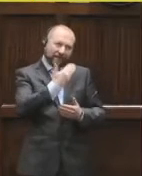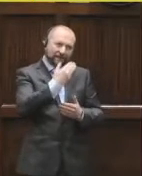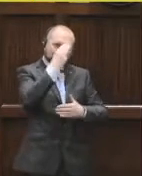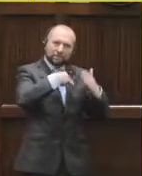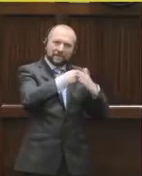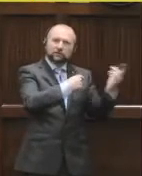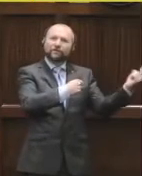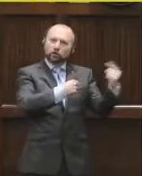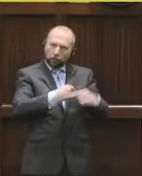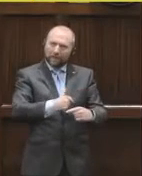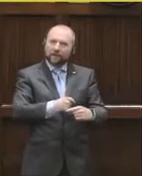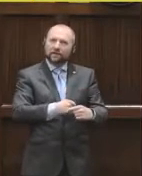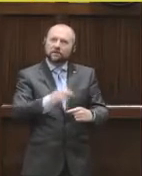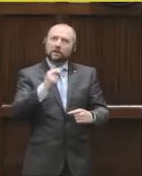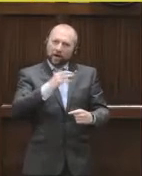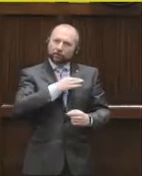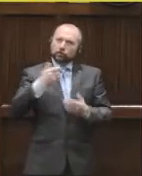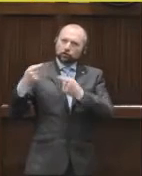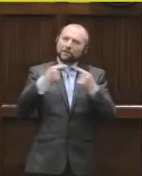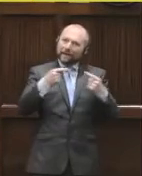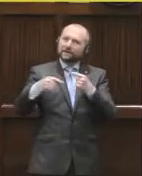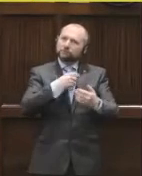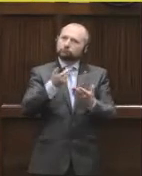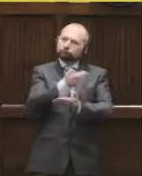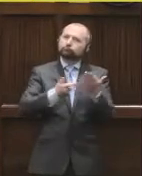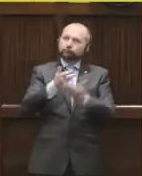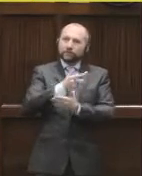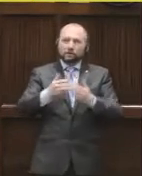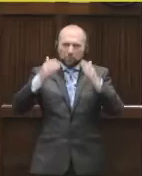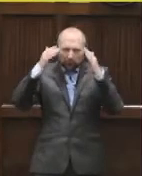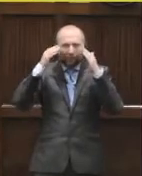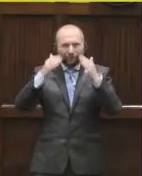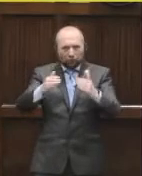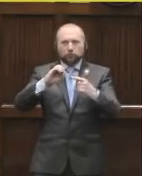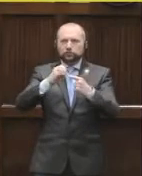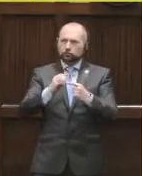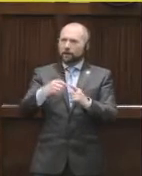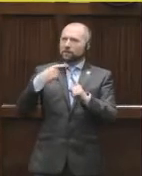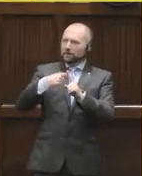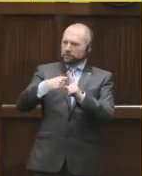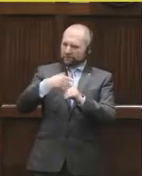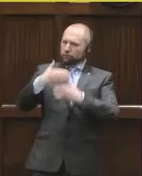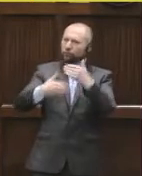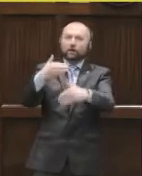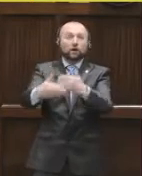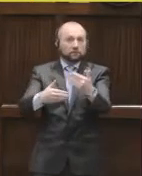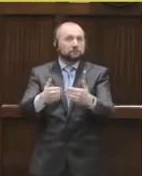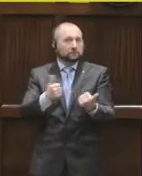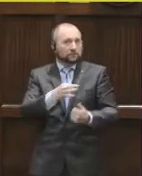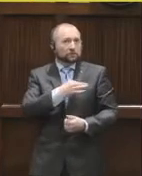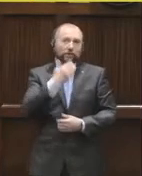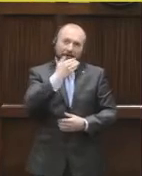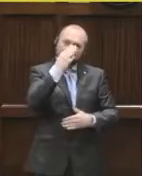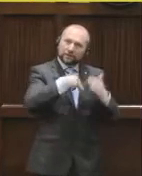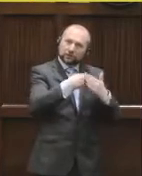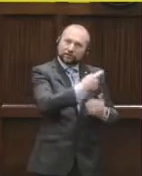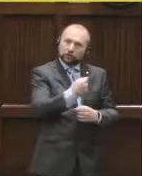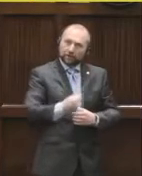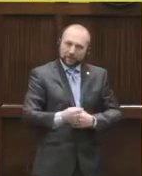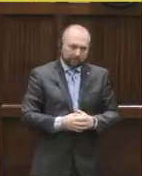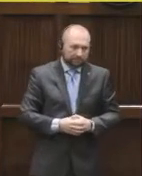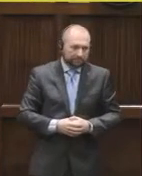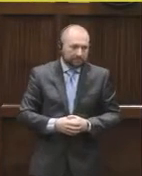good spirited debate here with an emphasis on trying to go forward and trying to achieve a